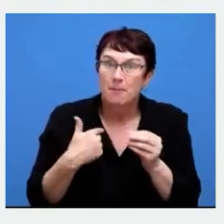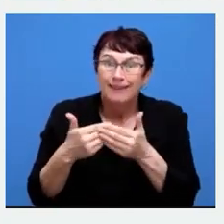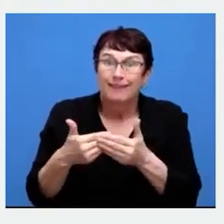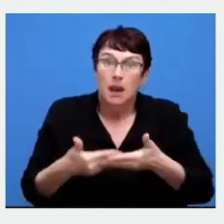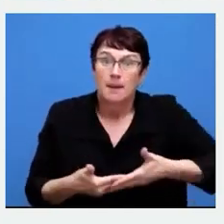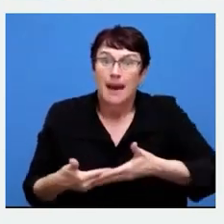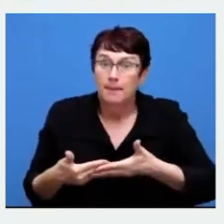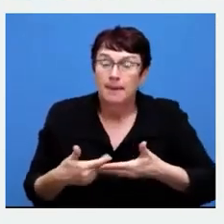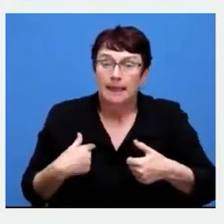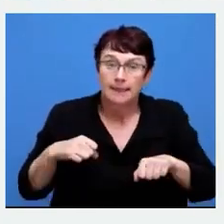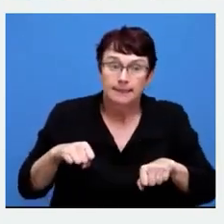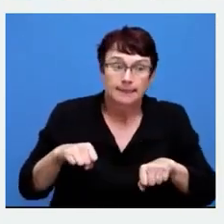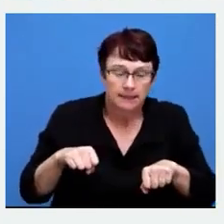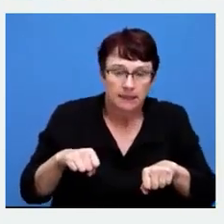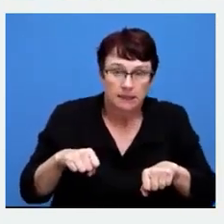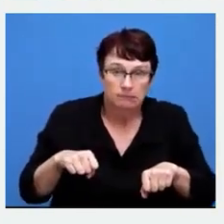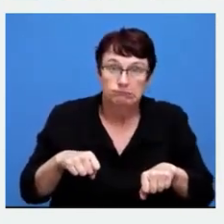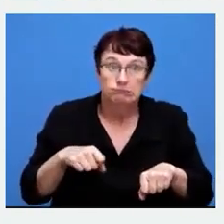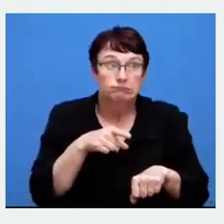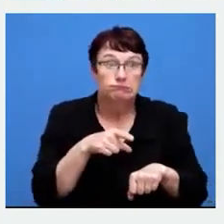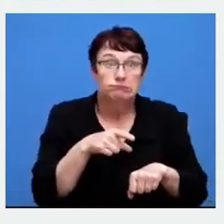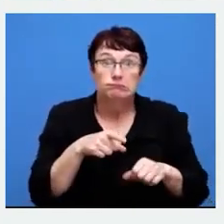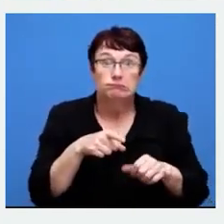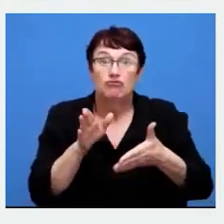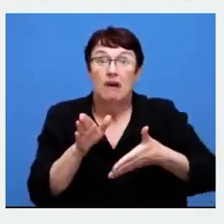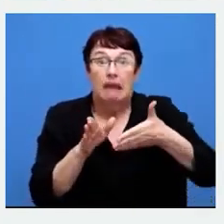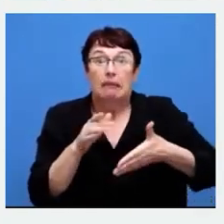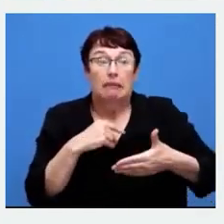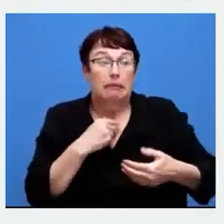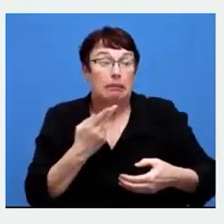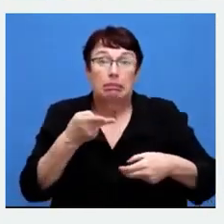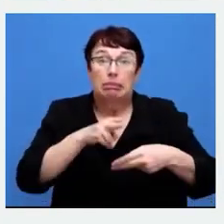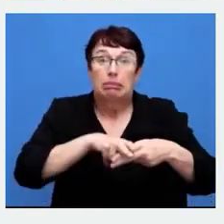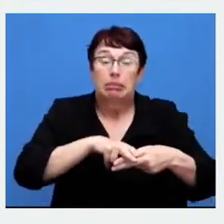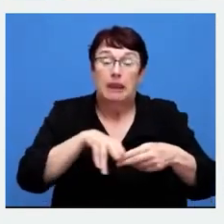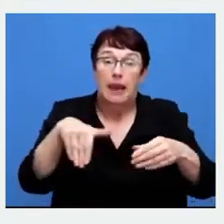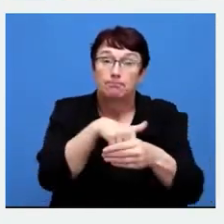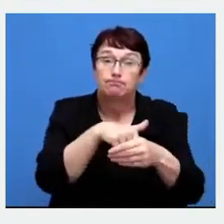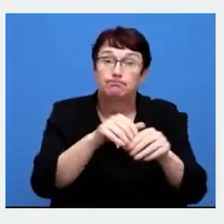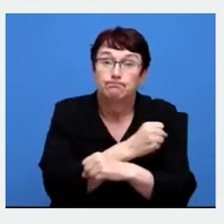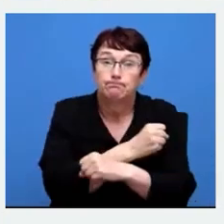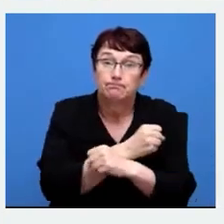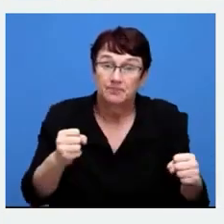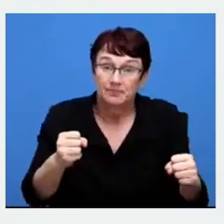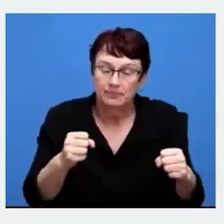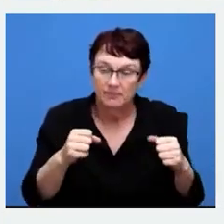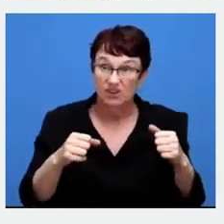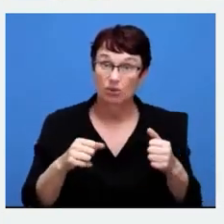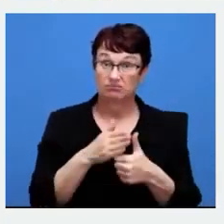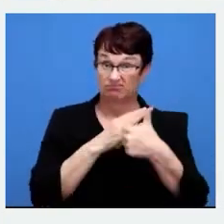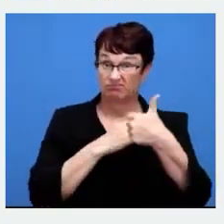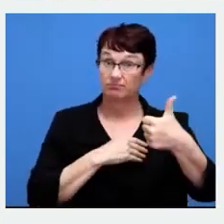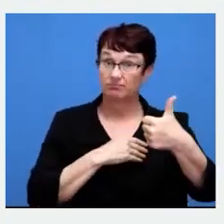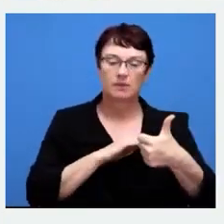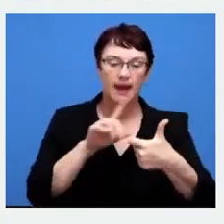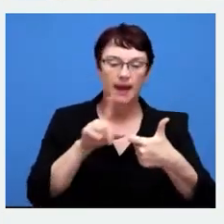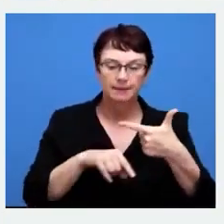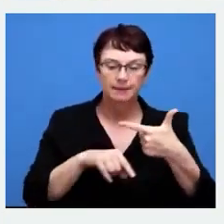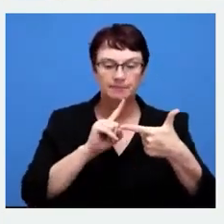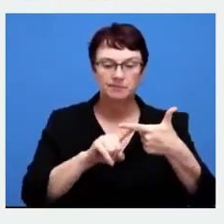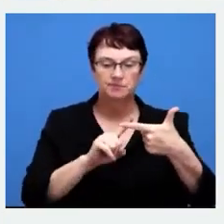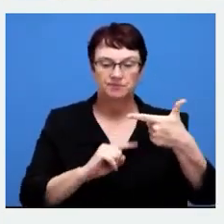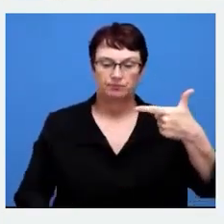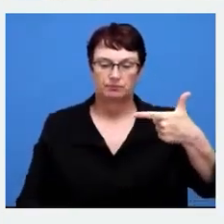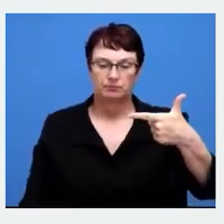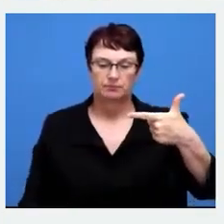The network of daycare centers is another crucial element, not only to understand